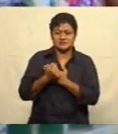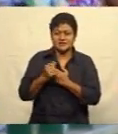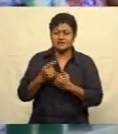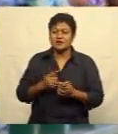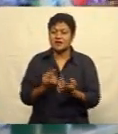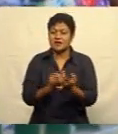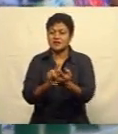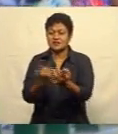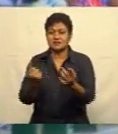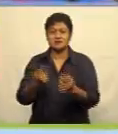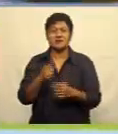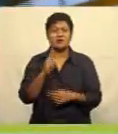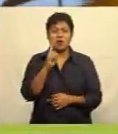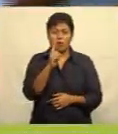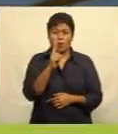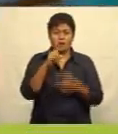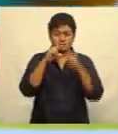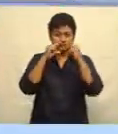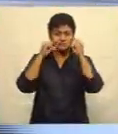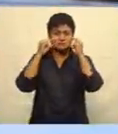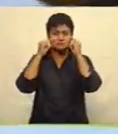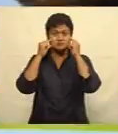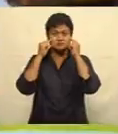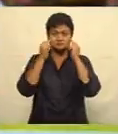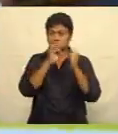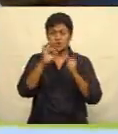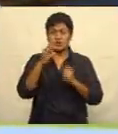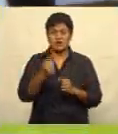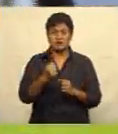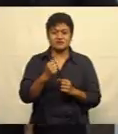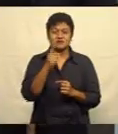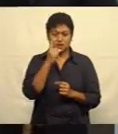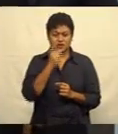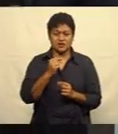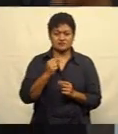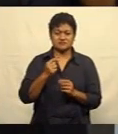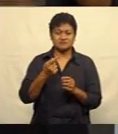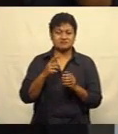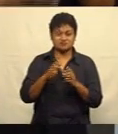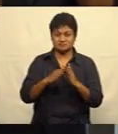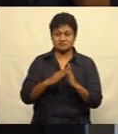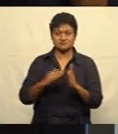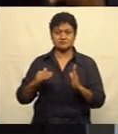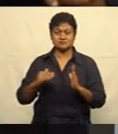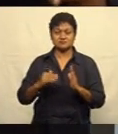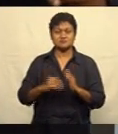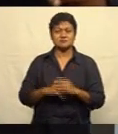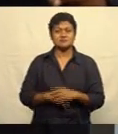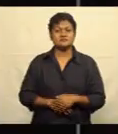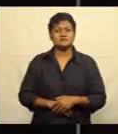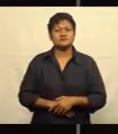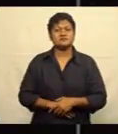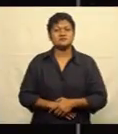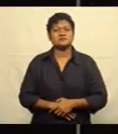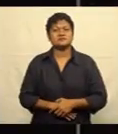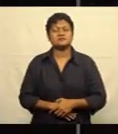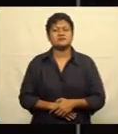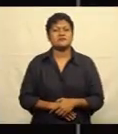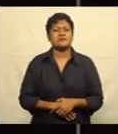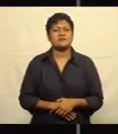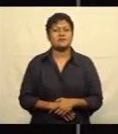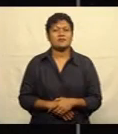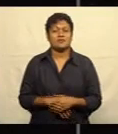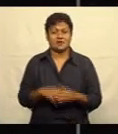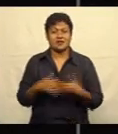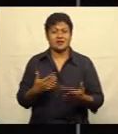person on a bus or a minibus to turn that vehicle into a super spreader event on wheels. We now